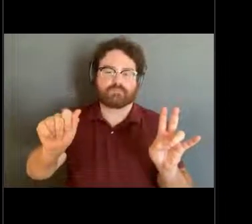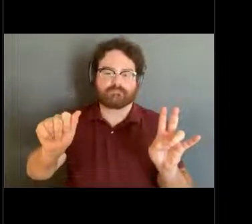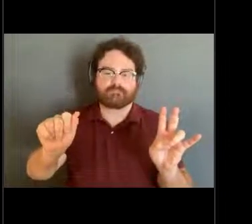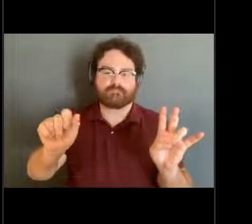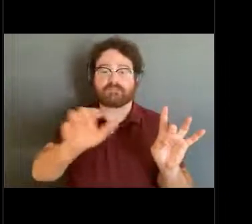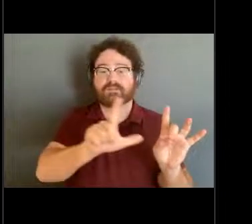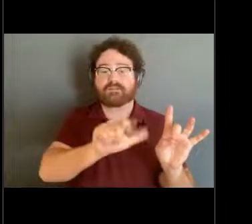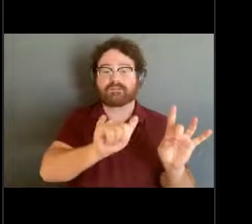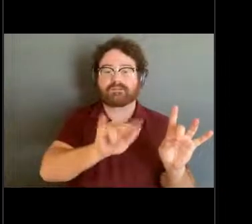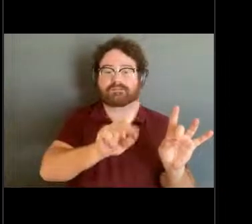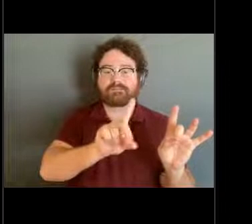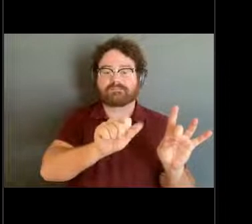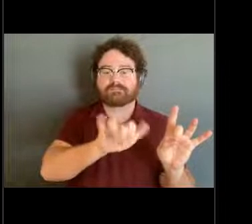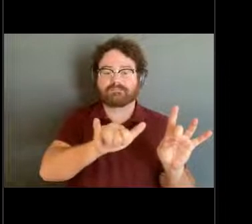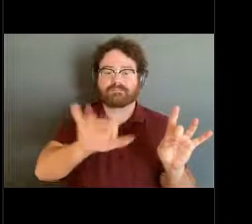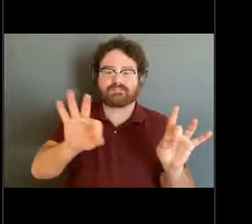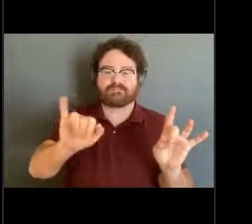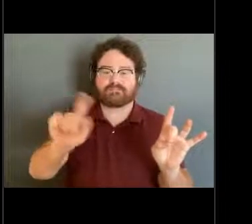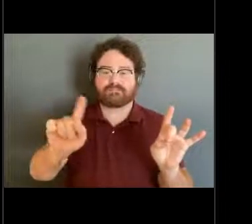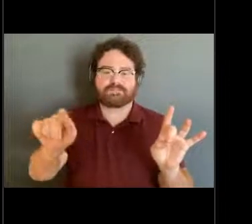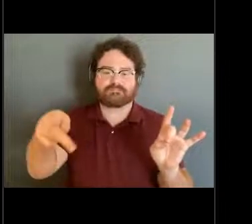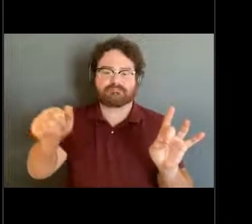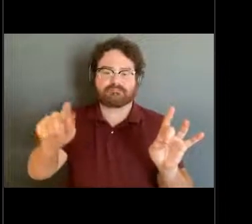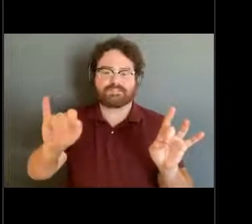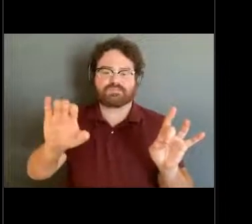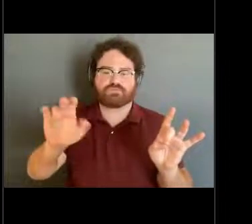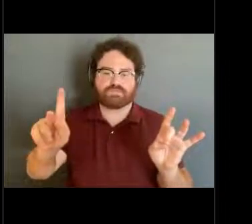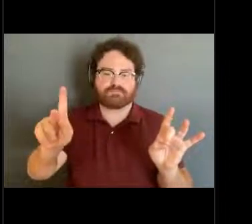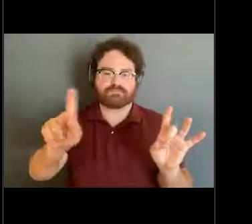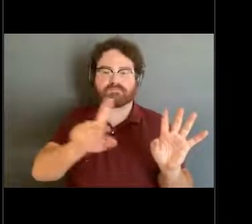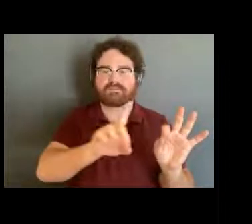Lindsay Fitzpatrick, and David Wright.